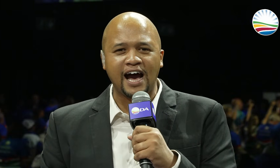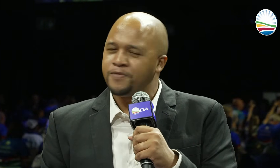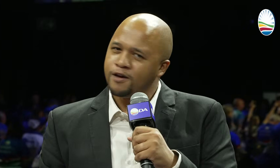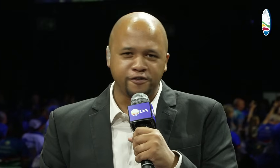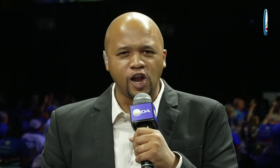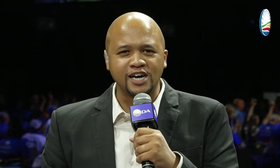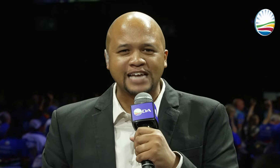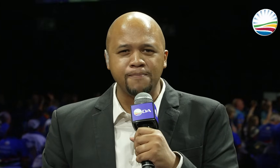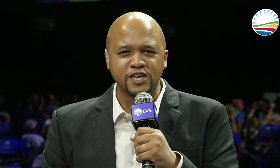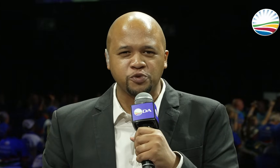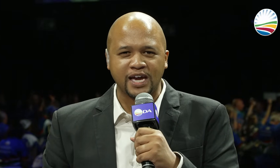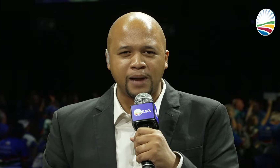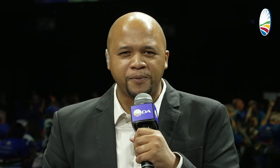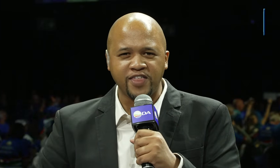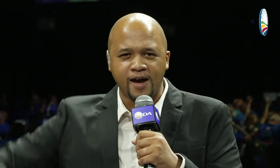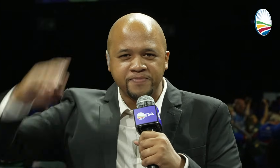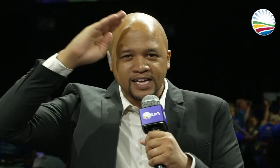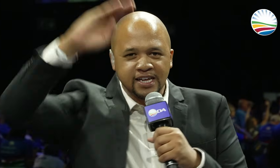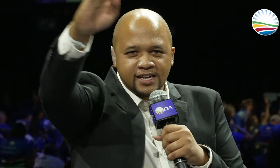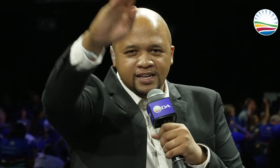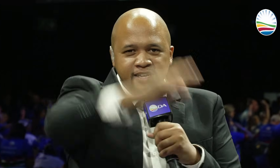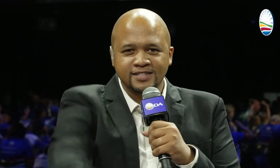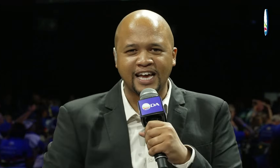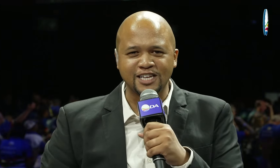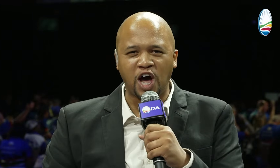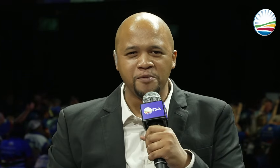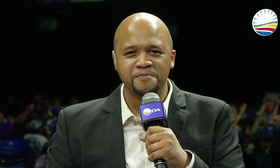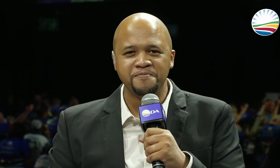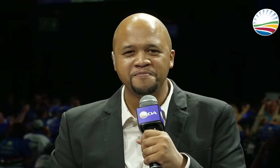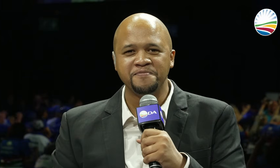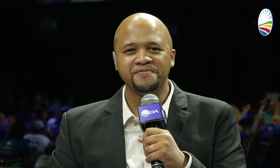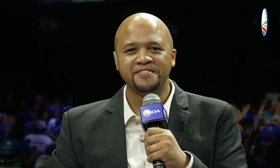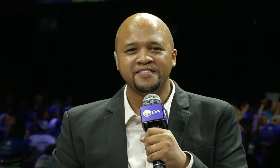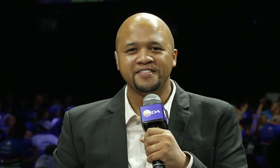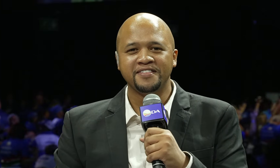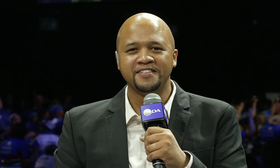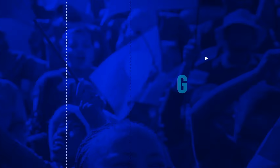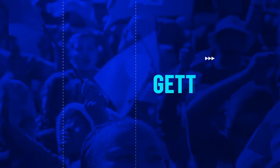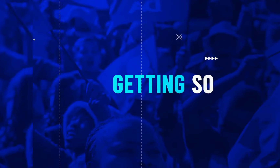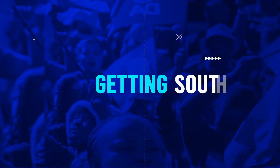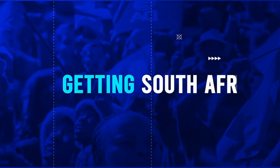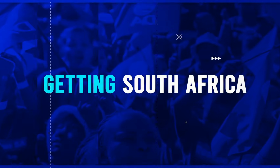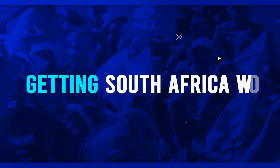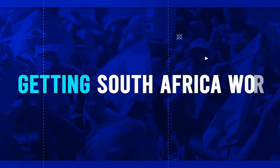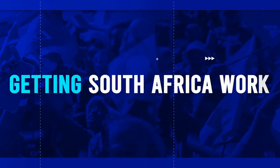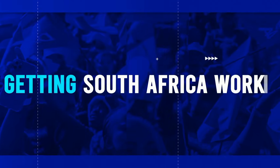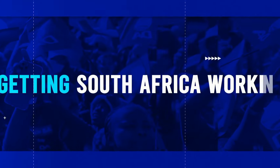Baxter Dada, for the last time this week, my brother, take us home.